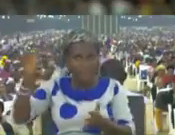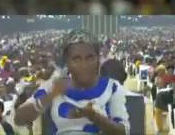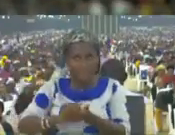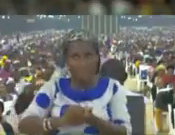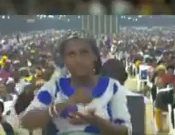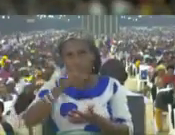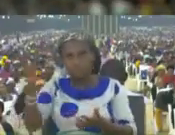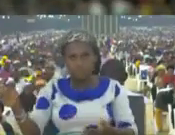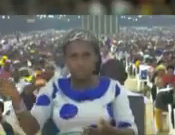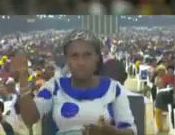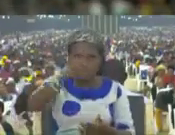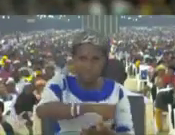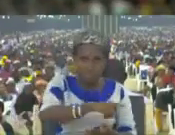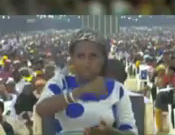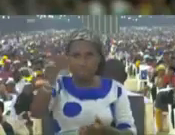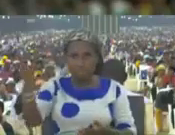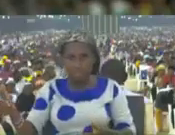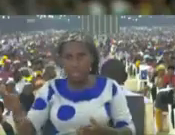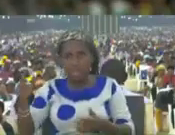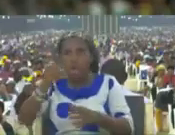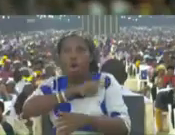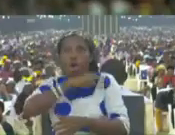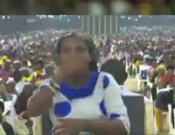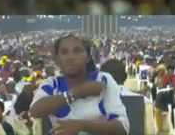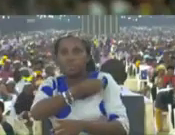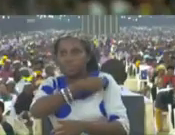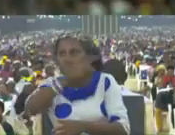Arrow today, school tomorrow,